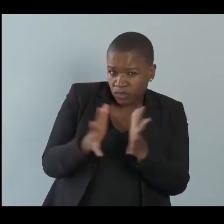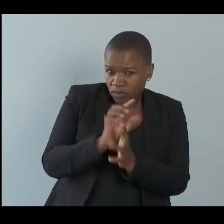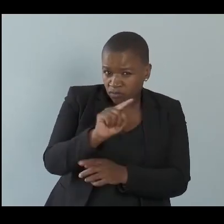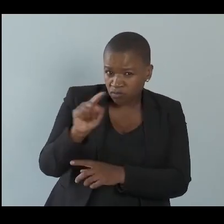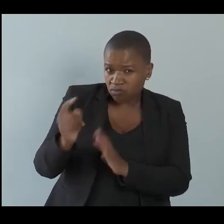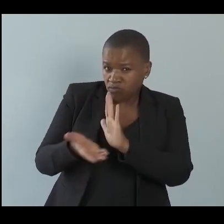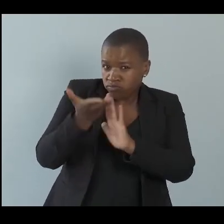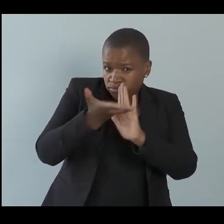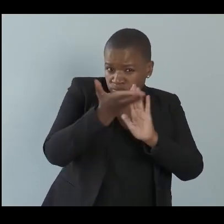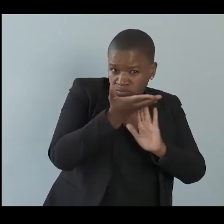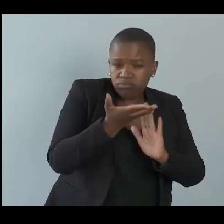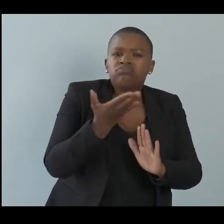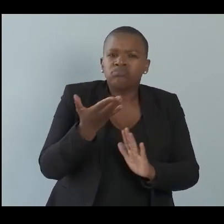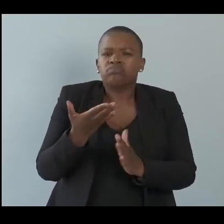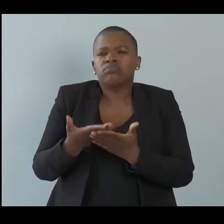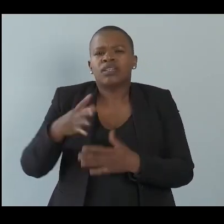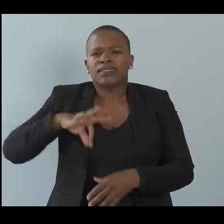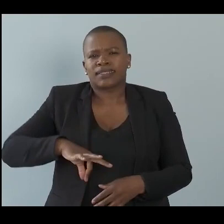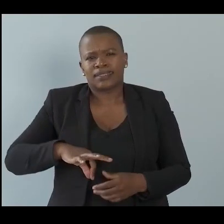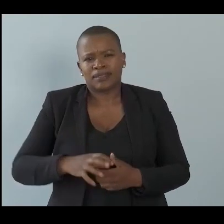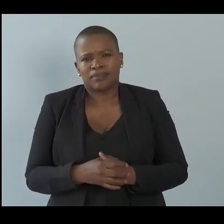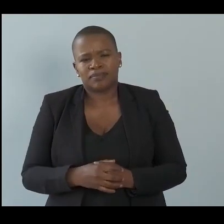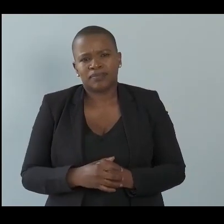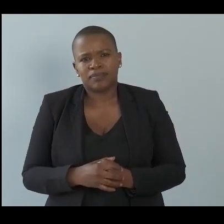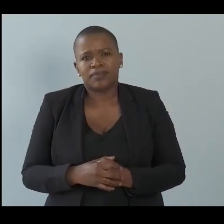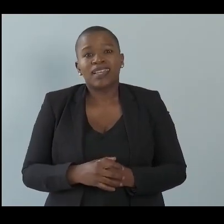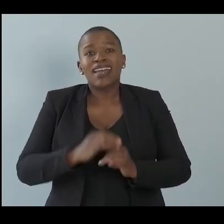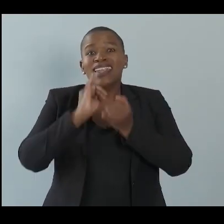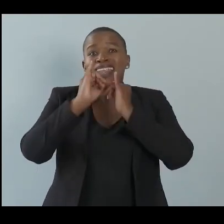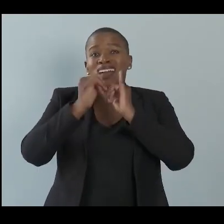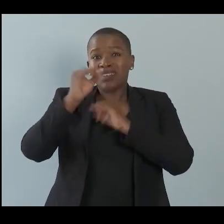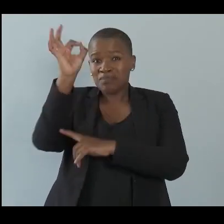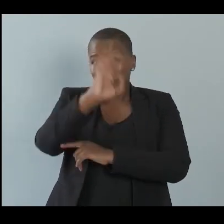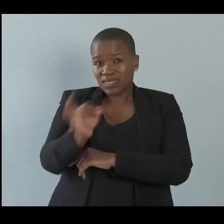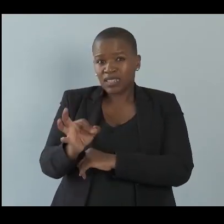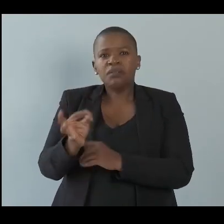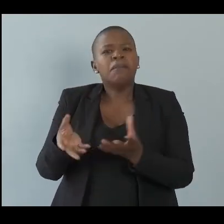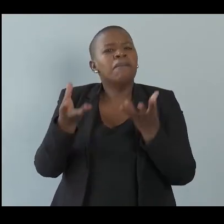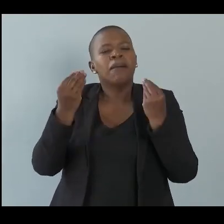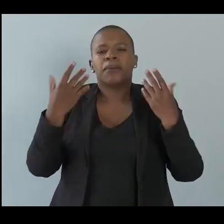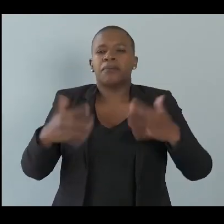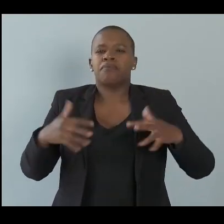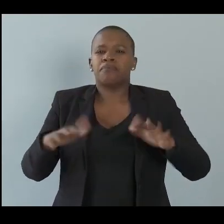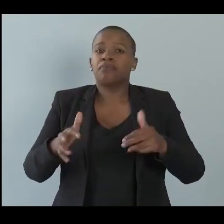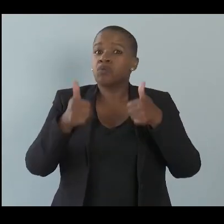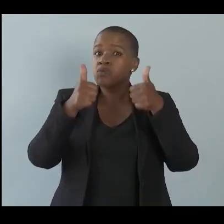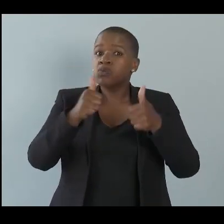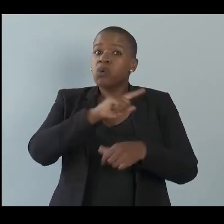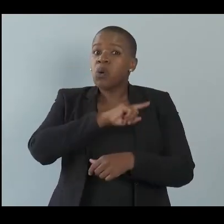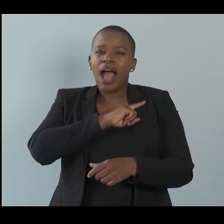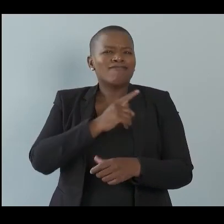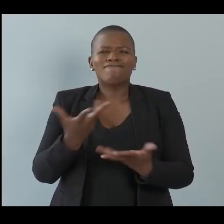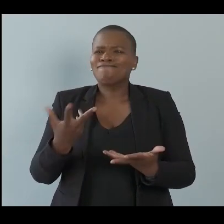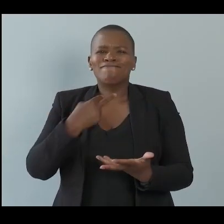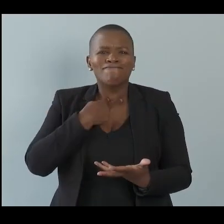profit. Considering this, the 11% achieved is a pleasing result, given the increasingly tough trading environment that we are